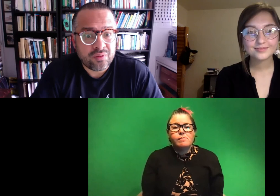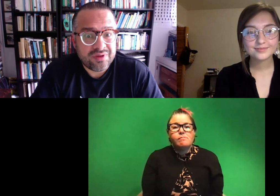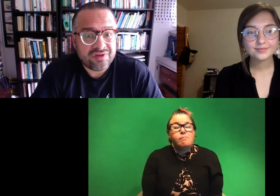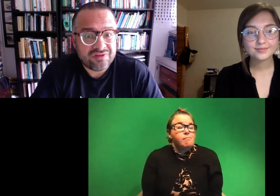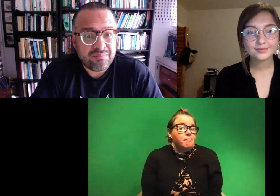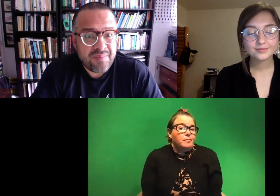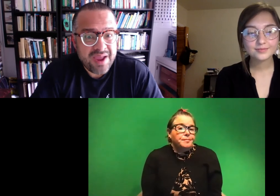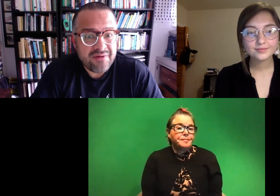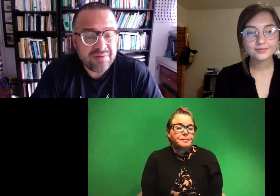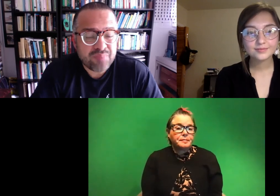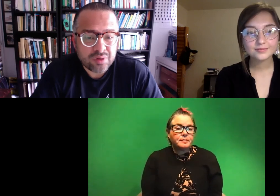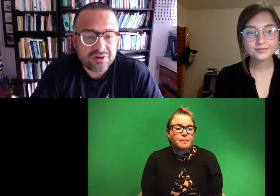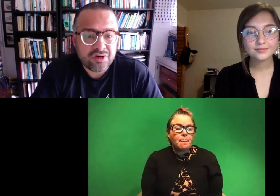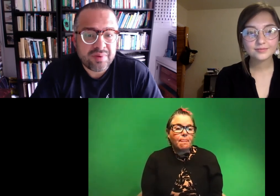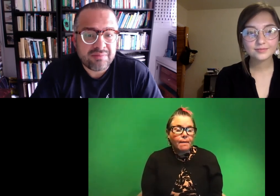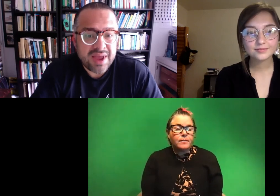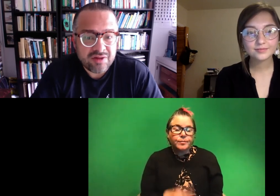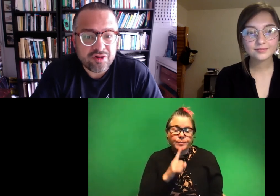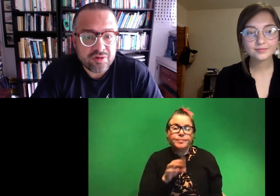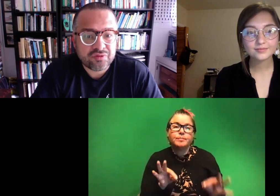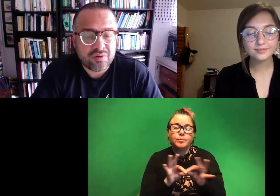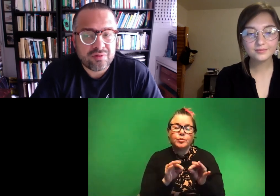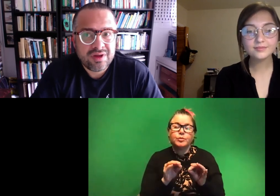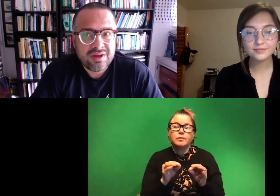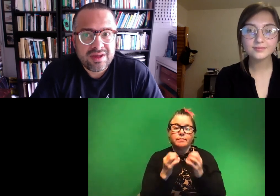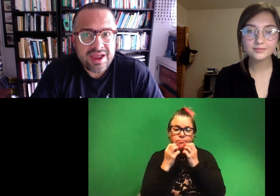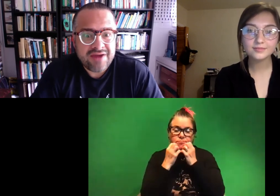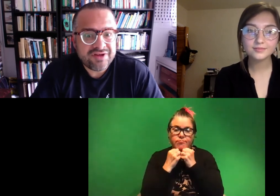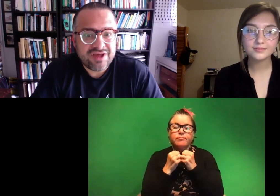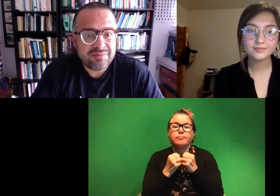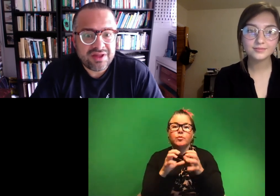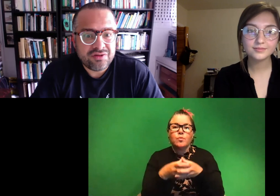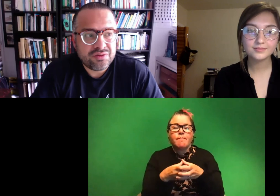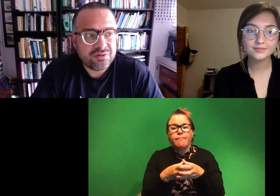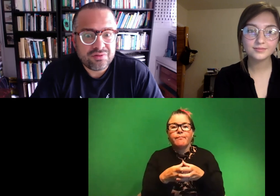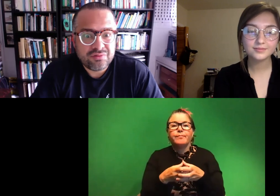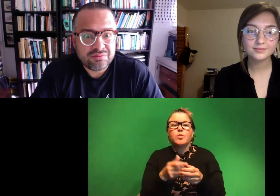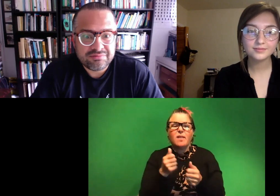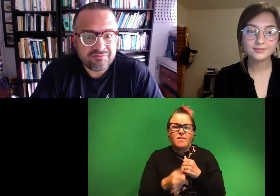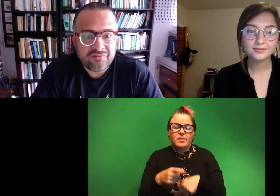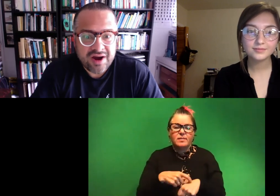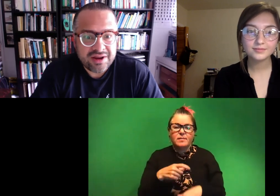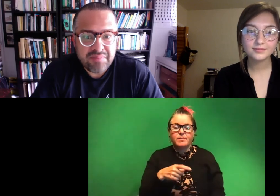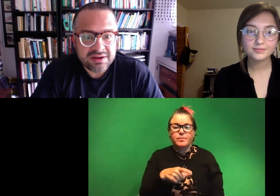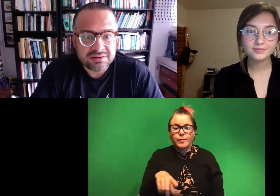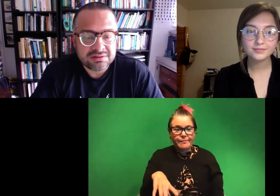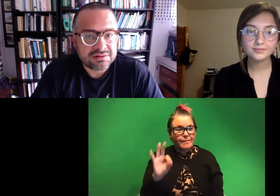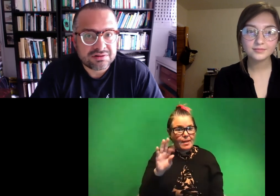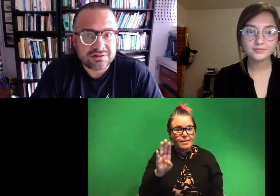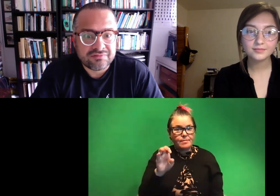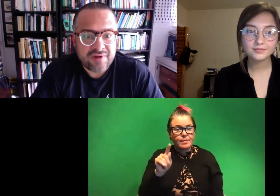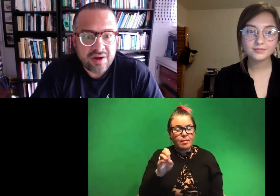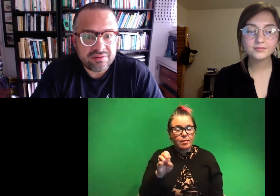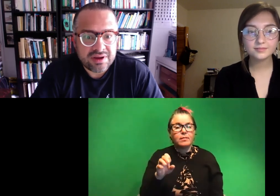So it's a very important group and a value group. So every time that you find a beetle